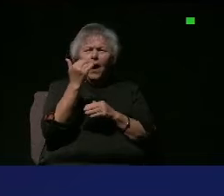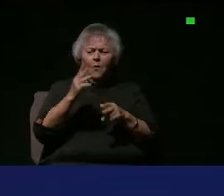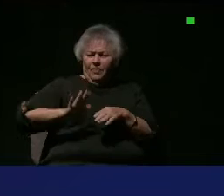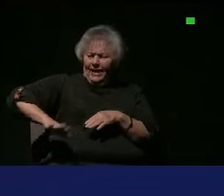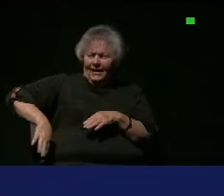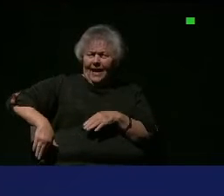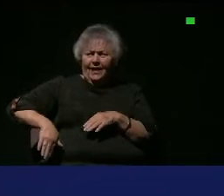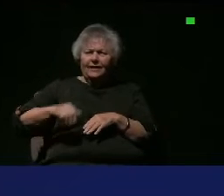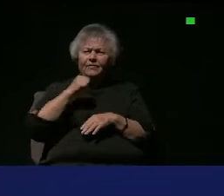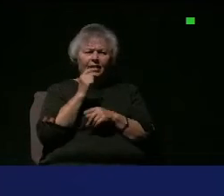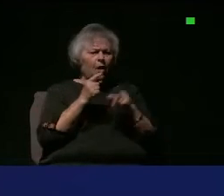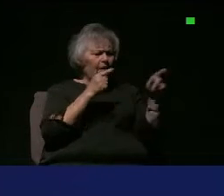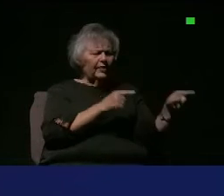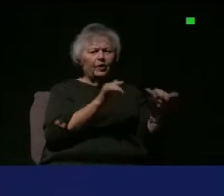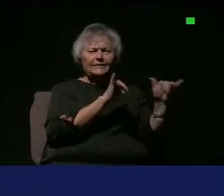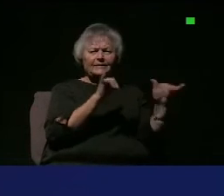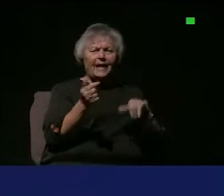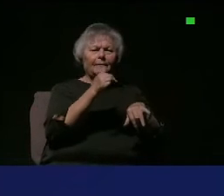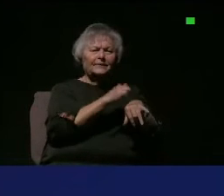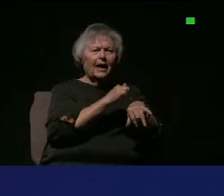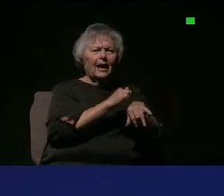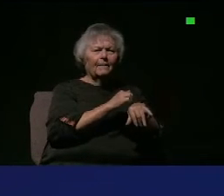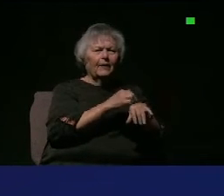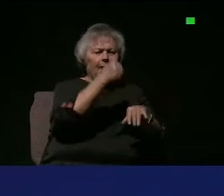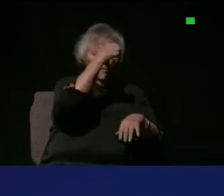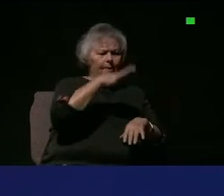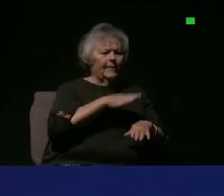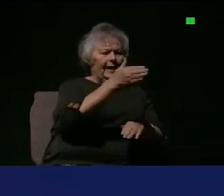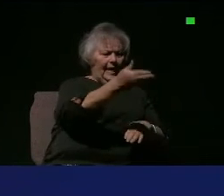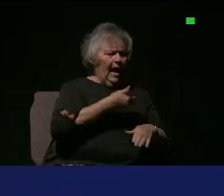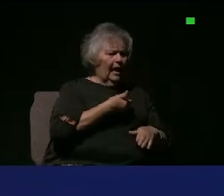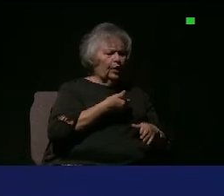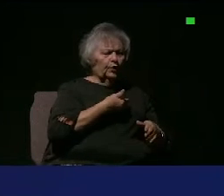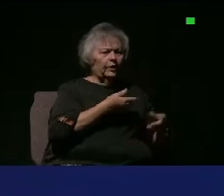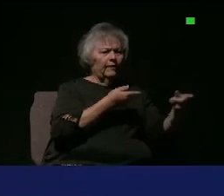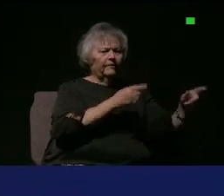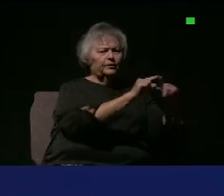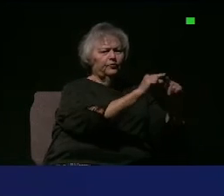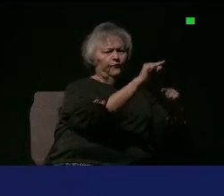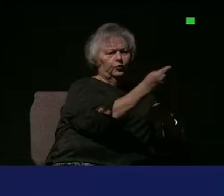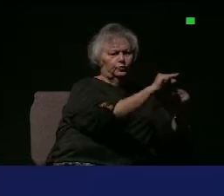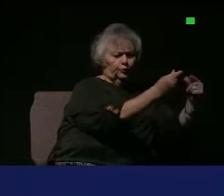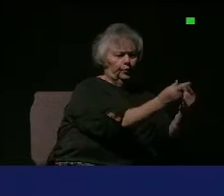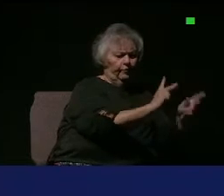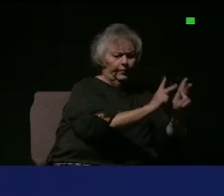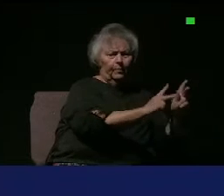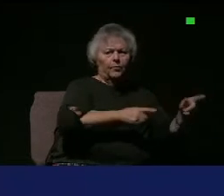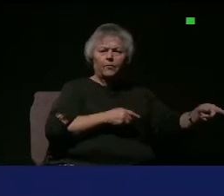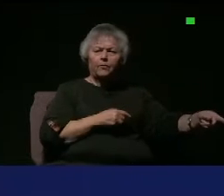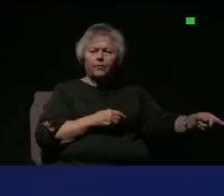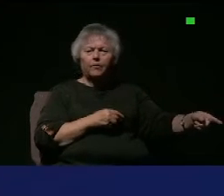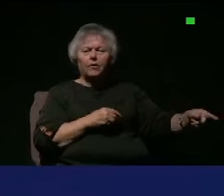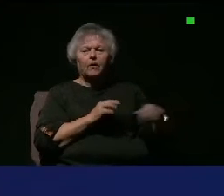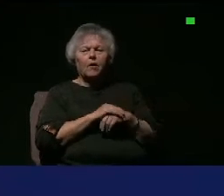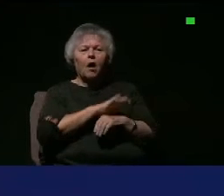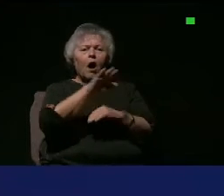what caused the workers to be late getting to the marketplace, but we know this. All the workers knew this. They